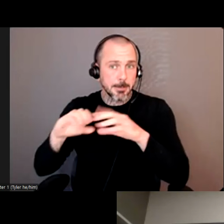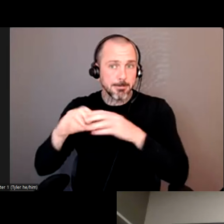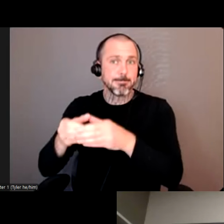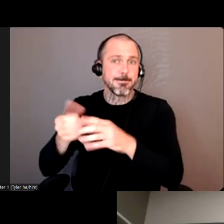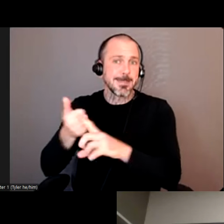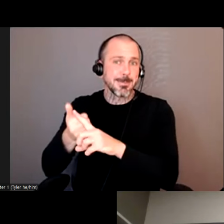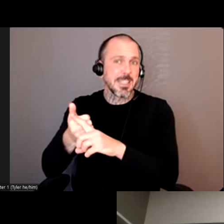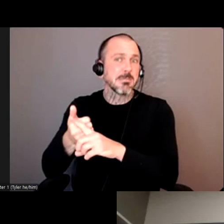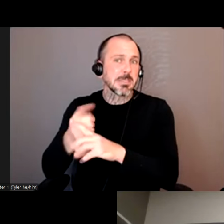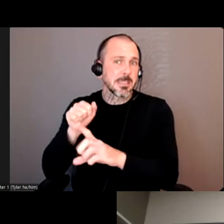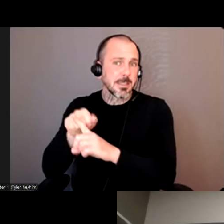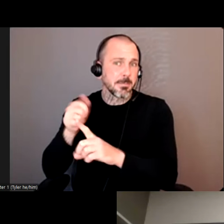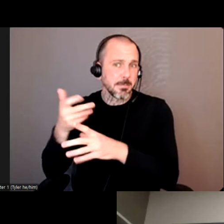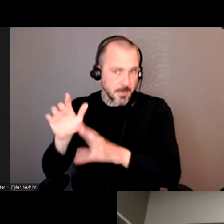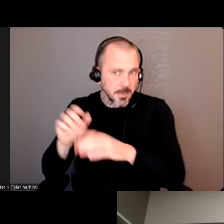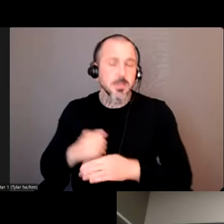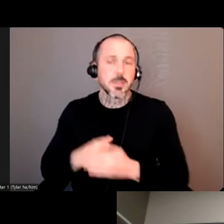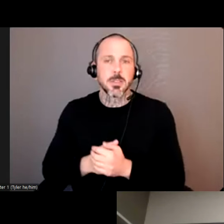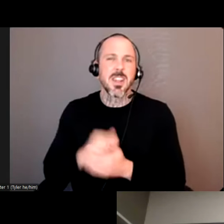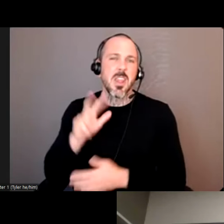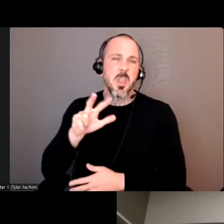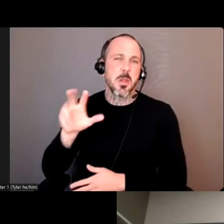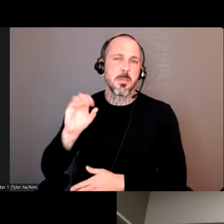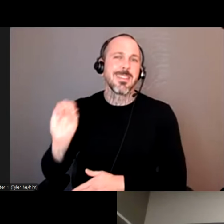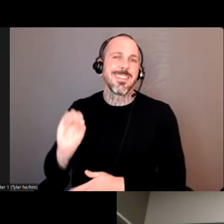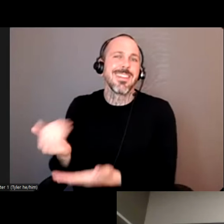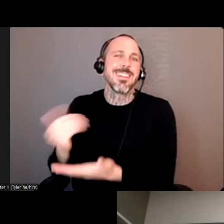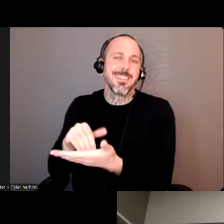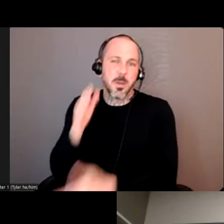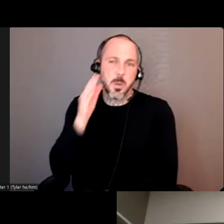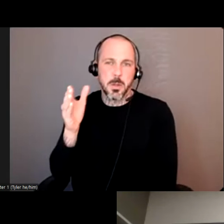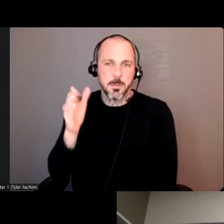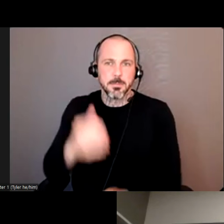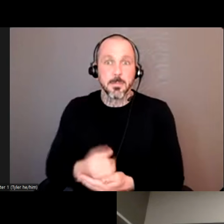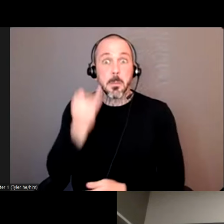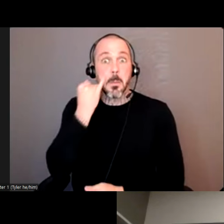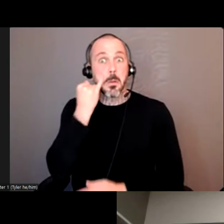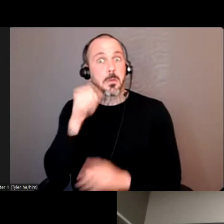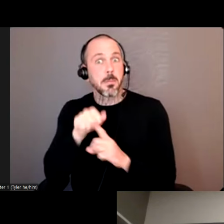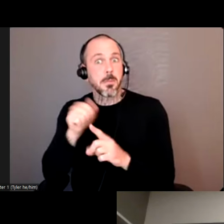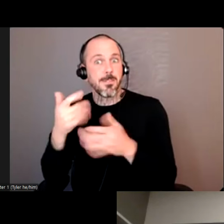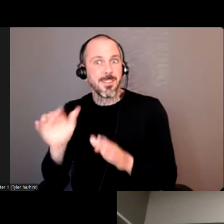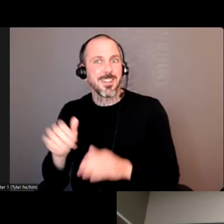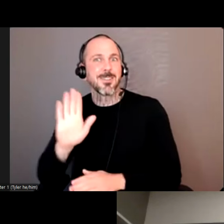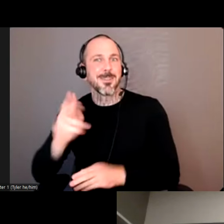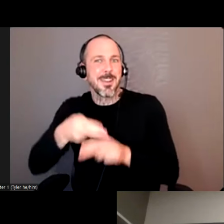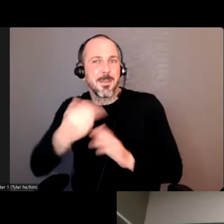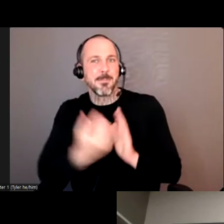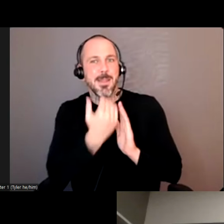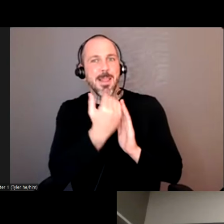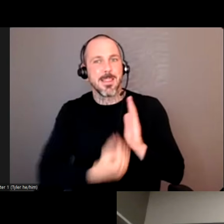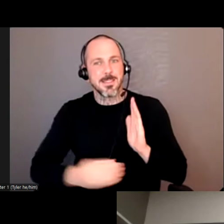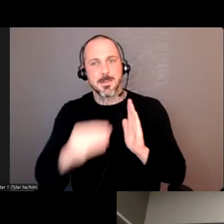money to suspects, you're now on a list, essentially. So they're going to look to retarget you. We know with the